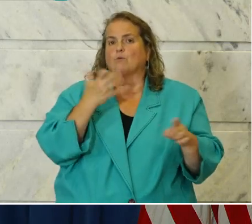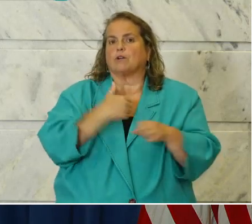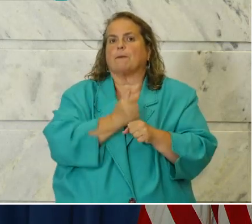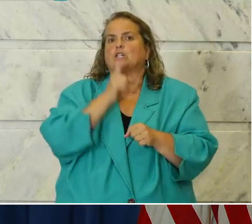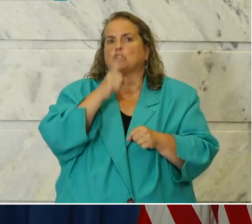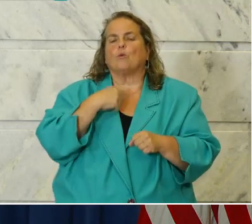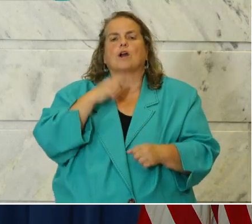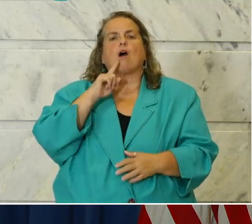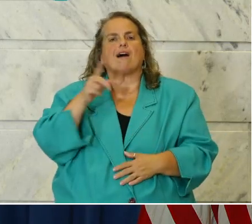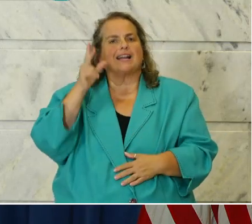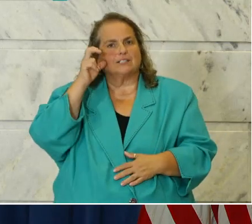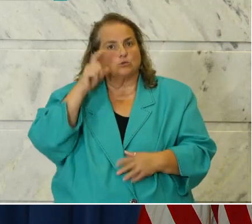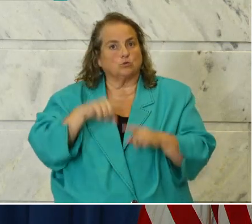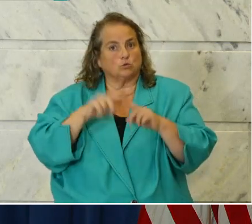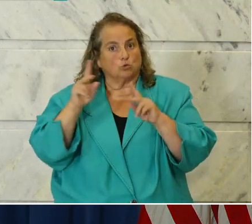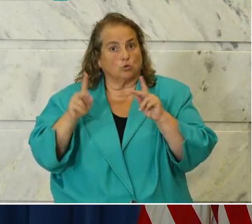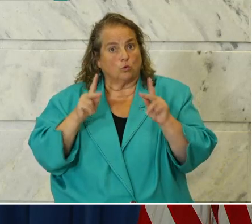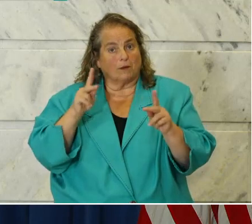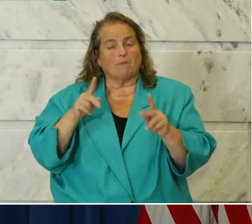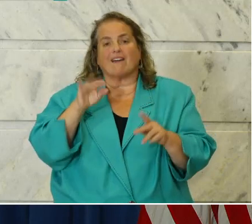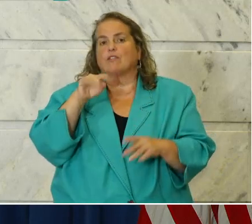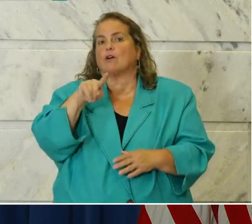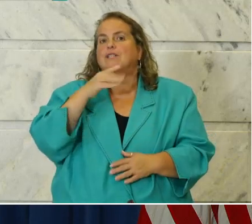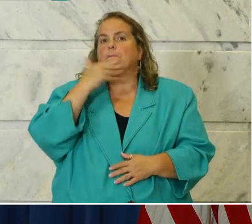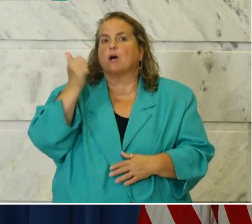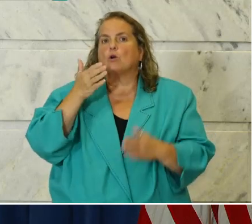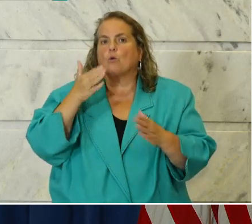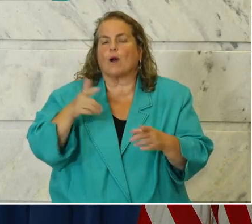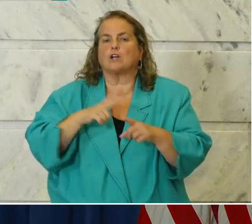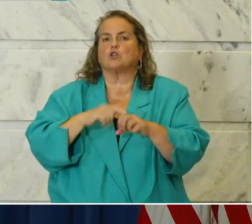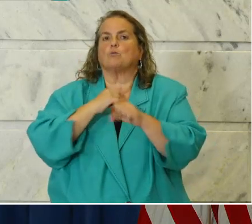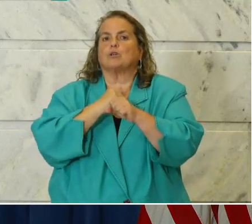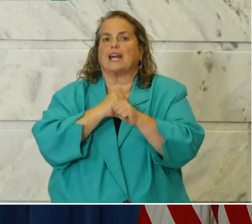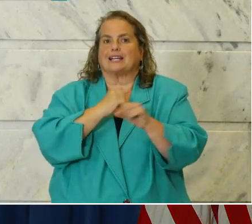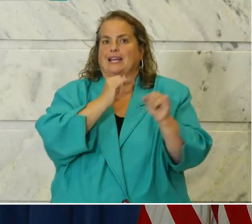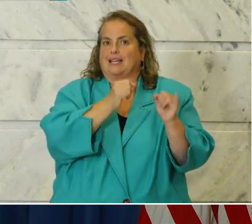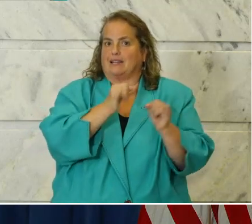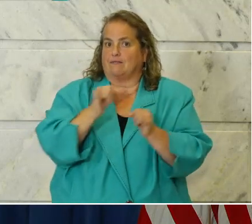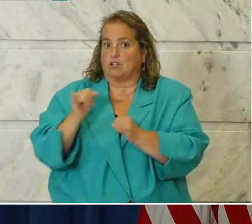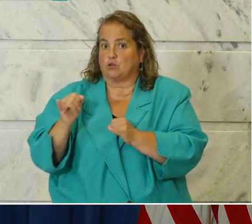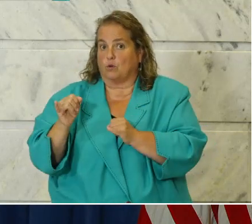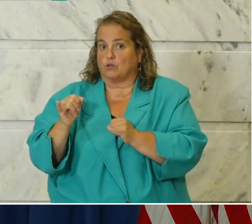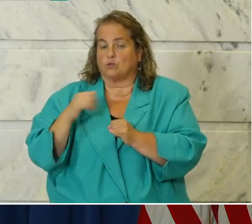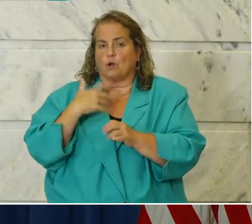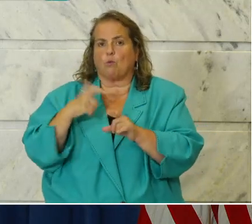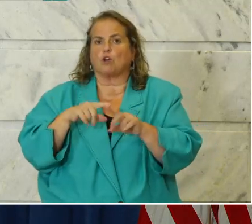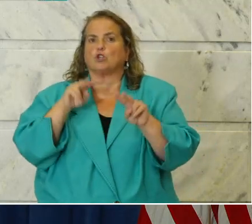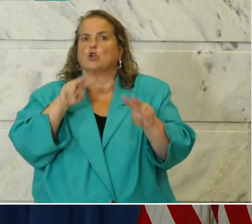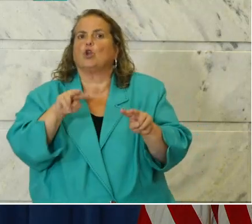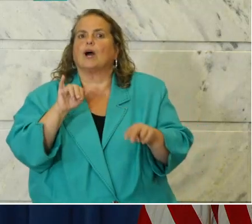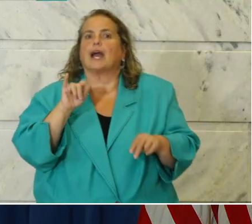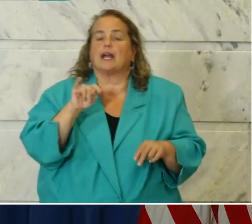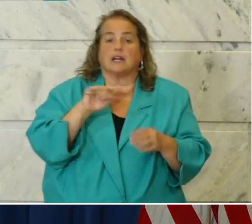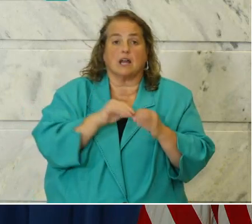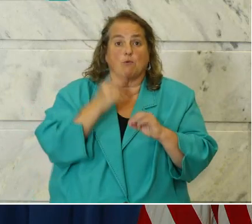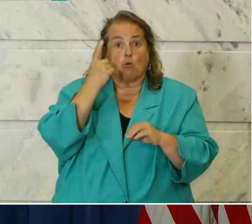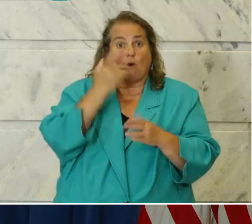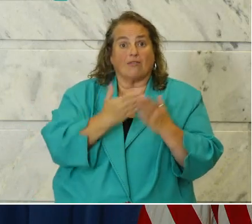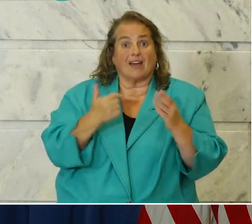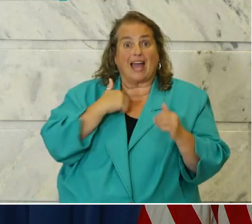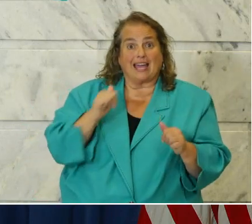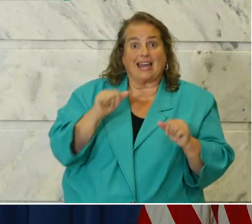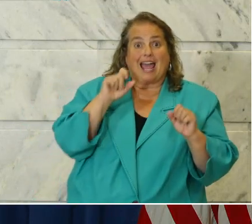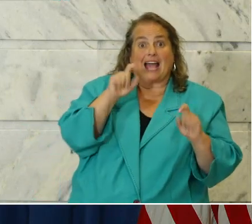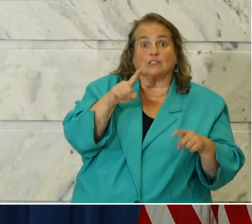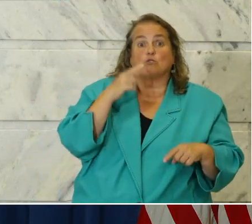listening. If folks think that there's a better way to protect individuals, we want to look at it. But the number one thing that I can ask